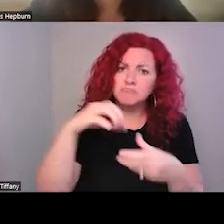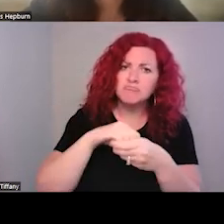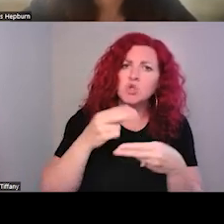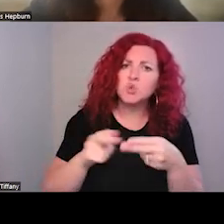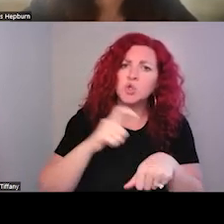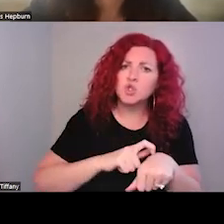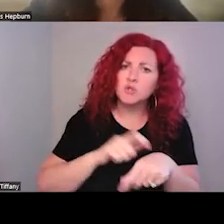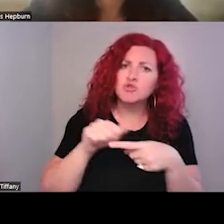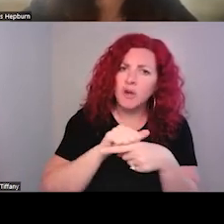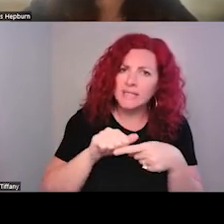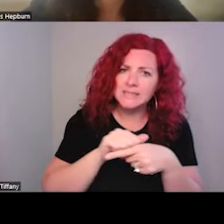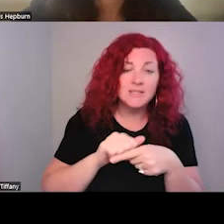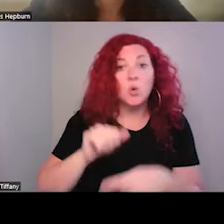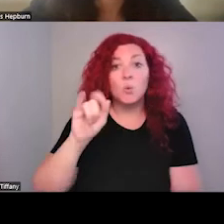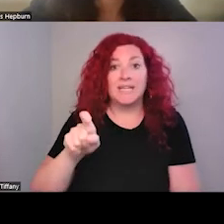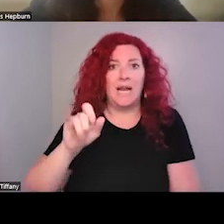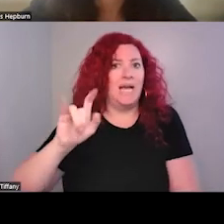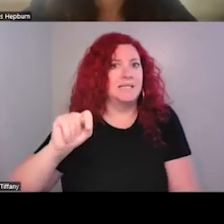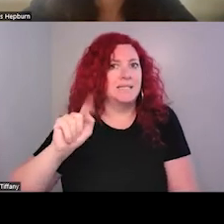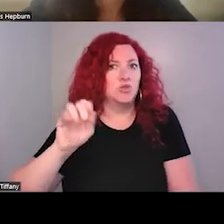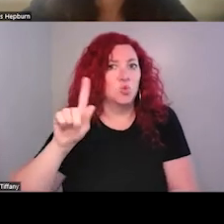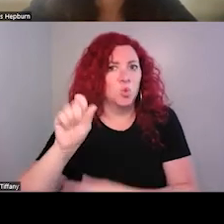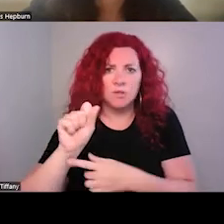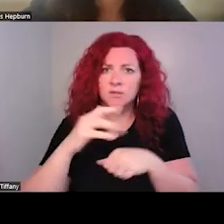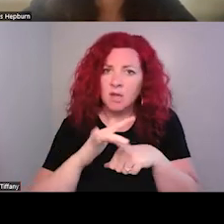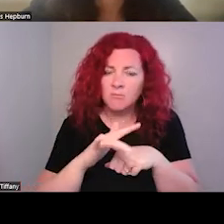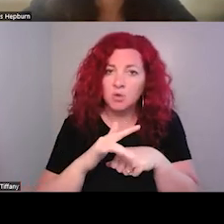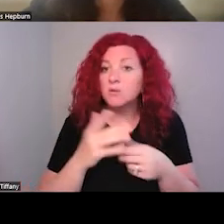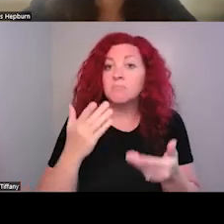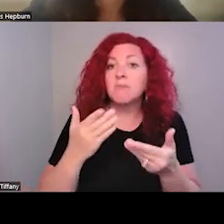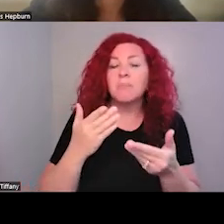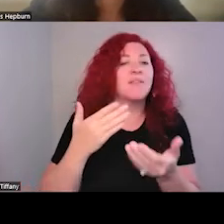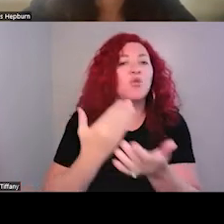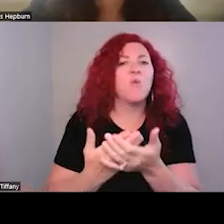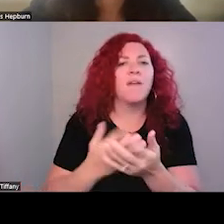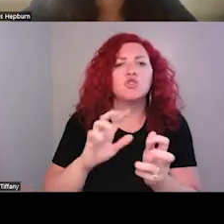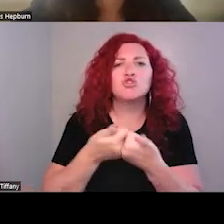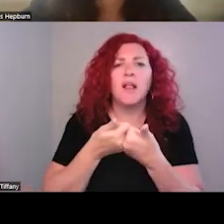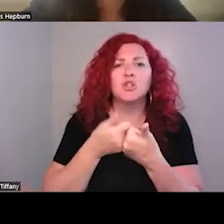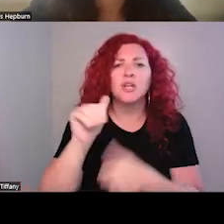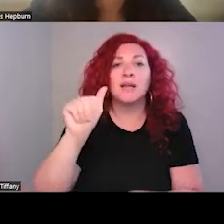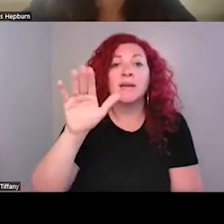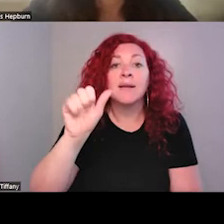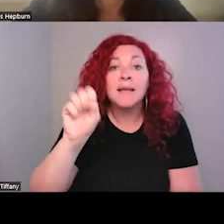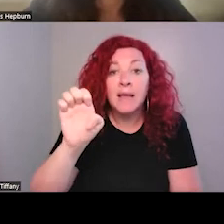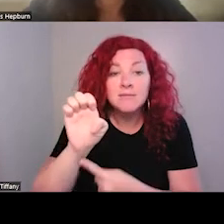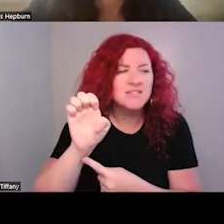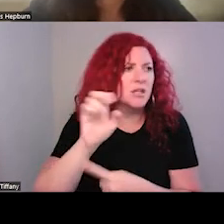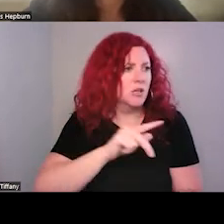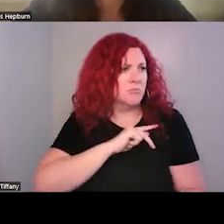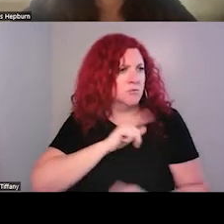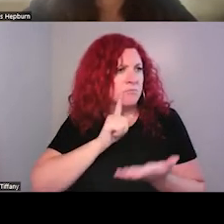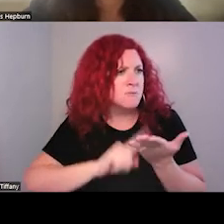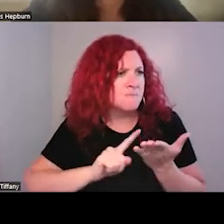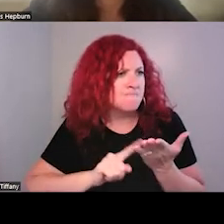we need to have IT tools available to them. So when they come to a difficult case, they can do some personal research on